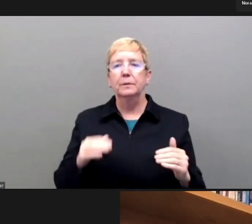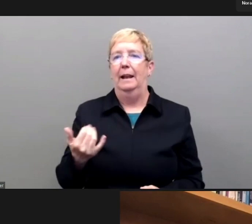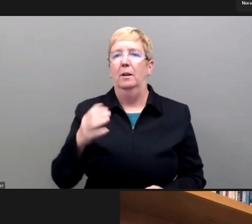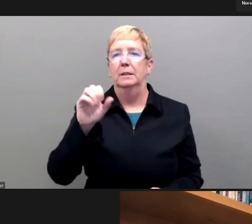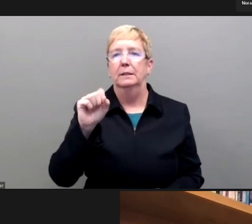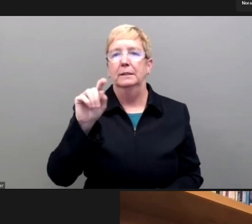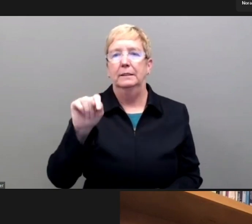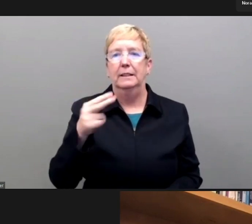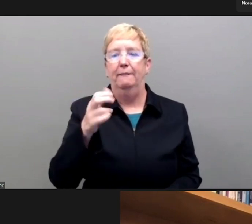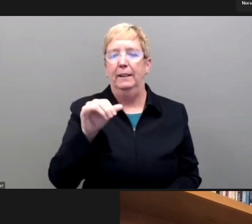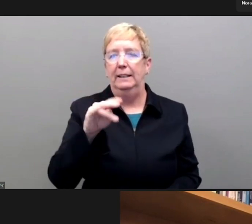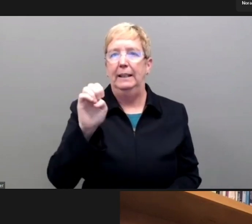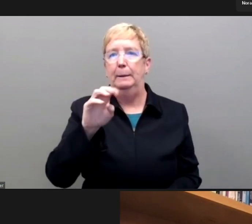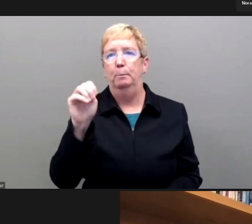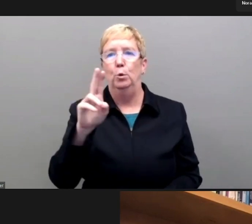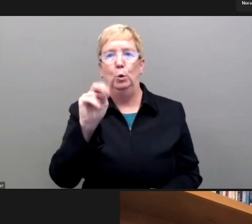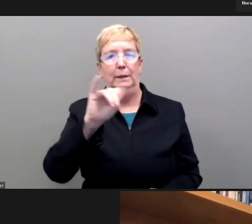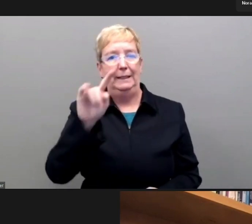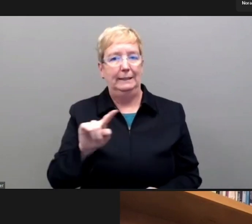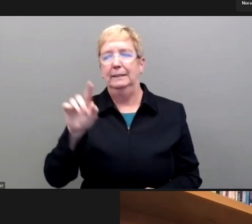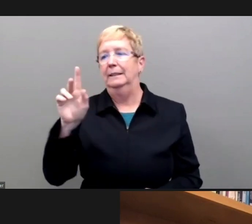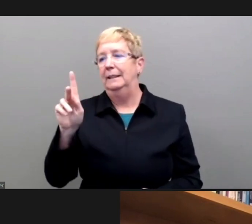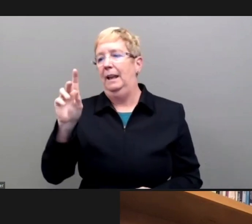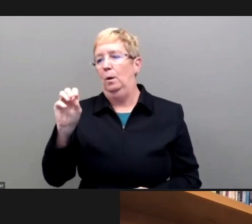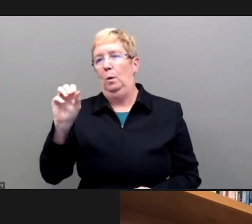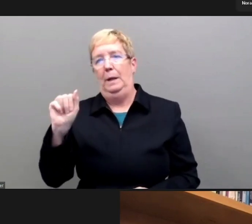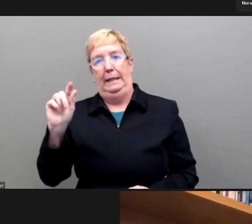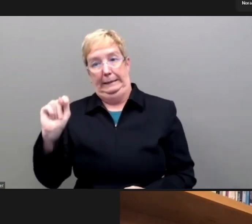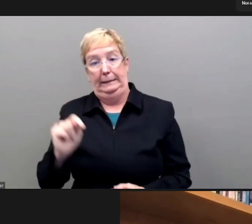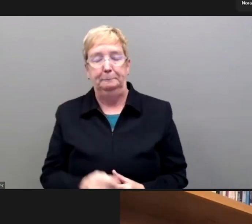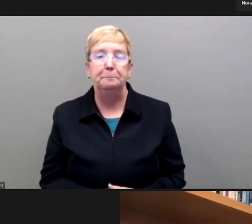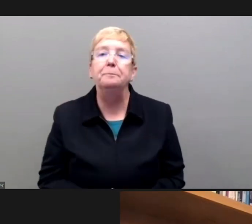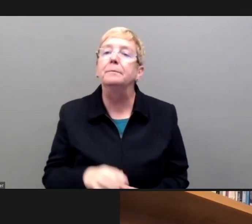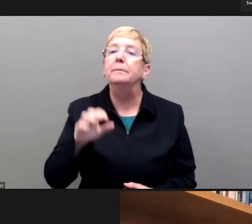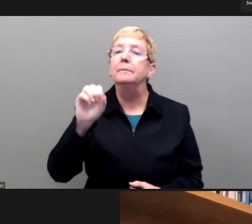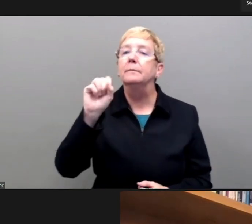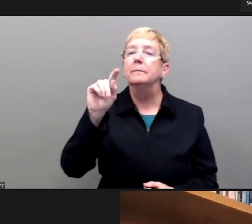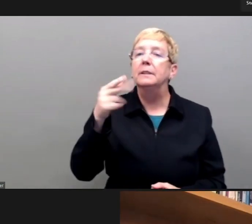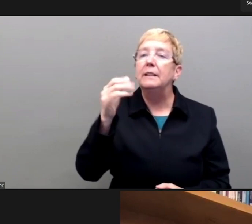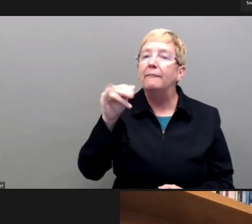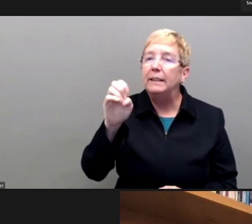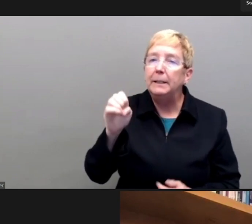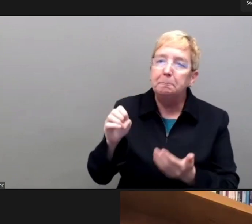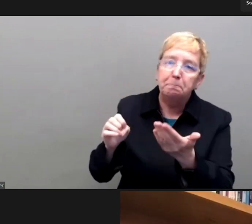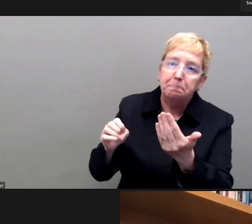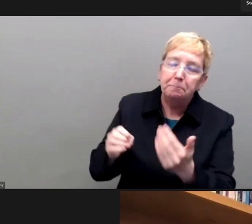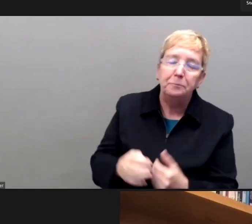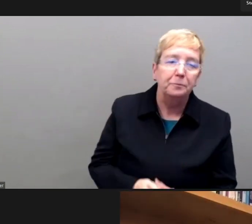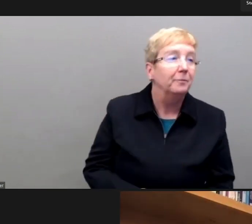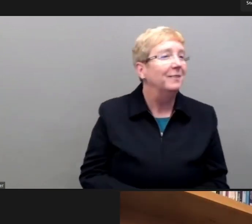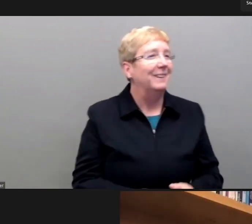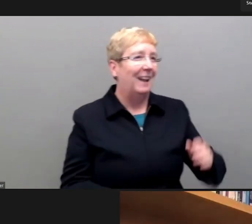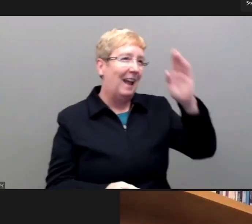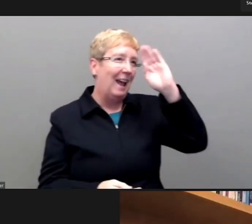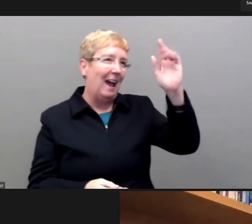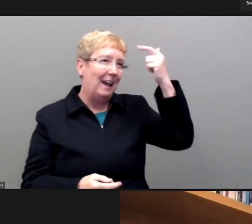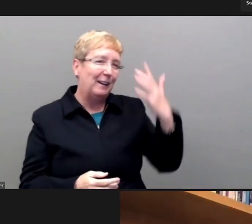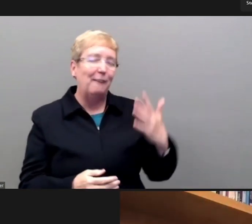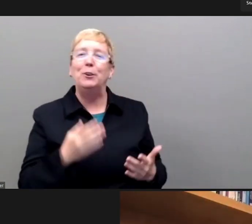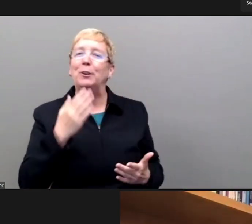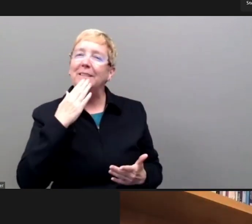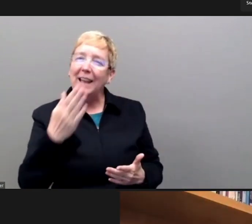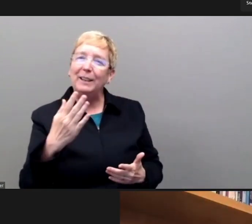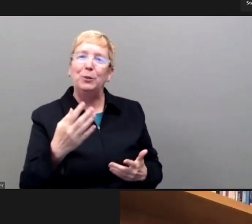KOAT. Stephanie, go right ahead. Hi, Governor. Thank you for taking my